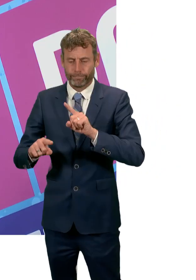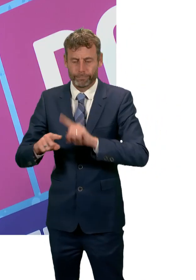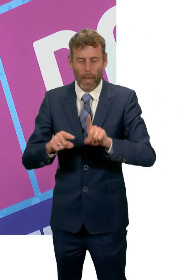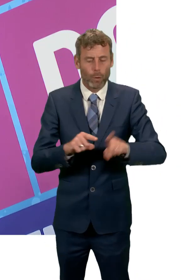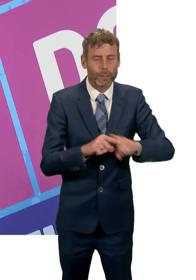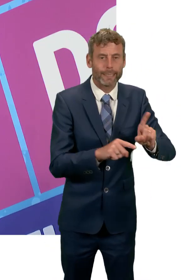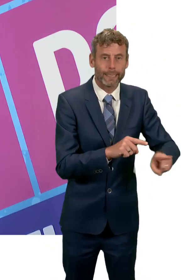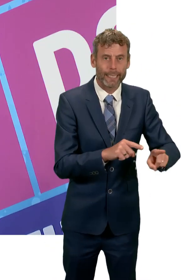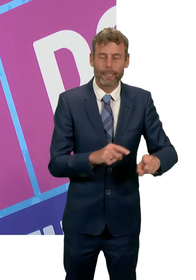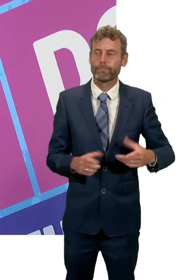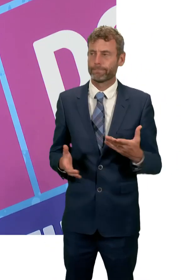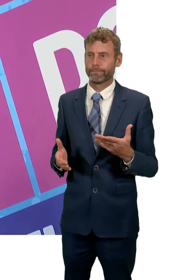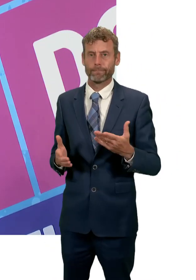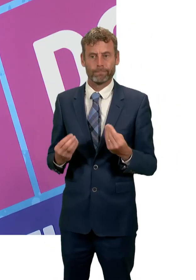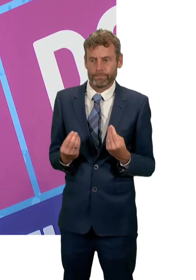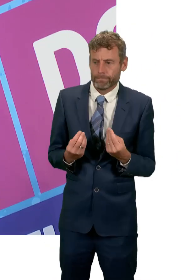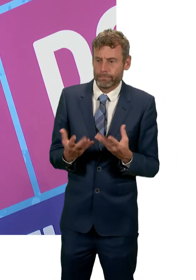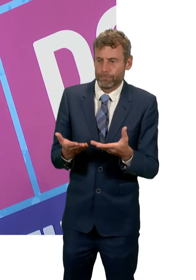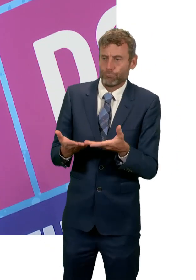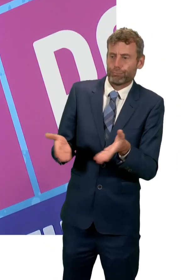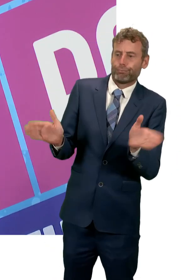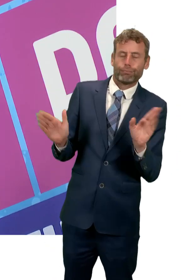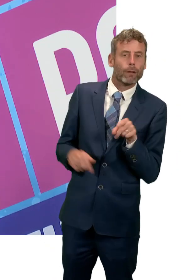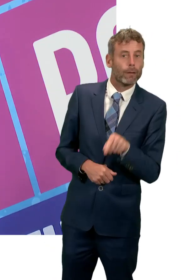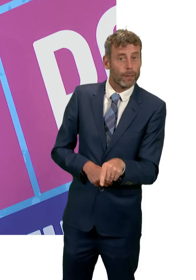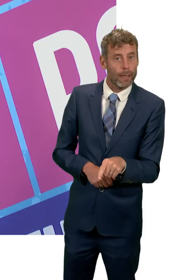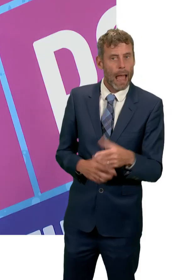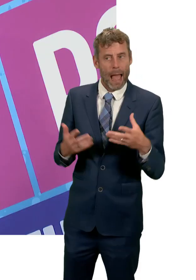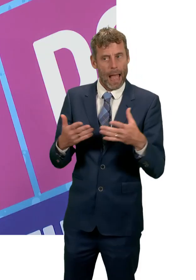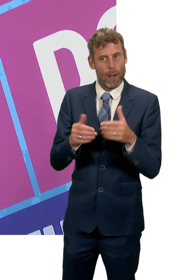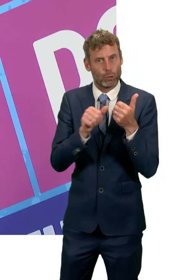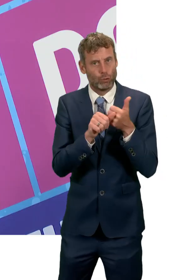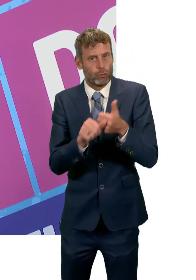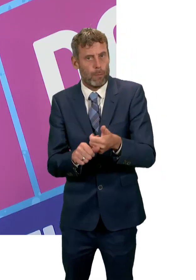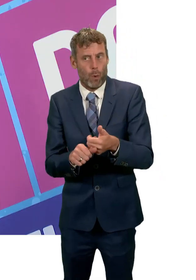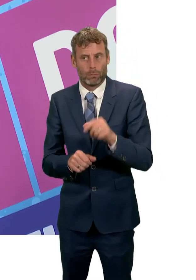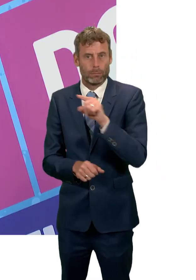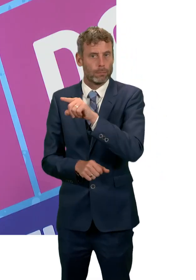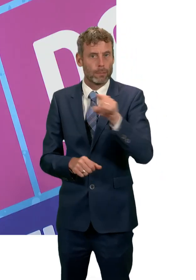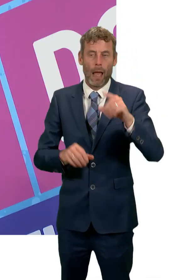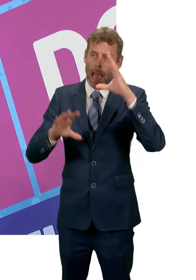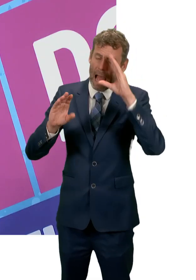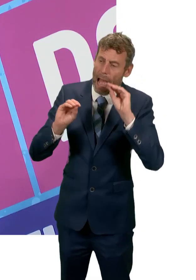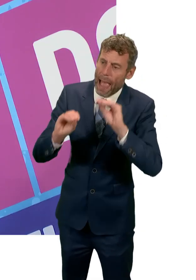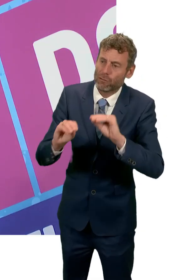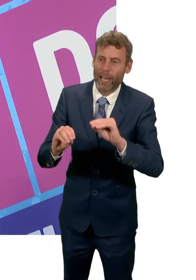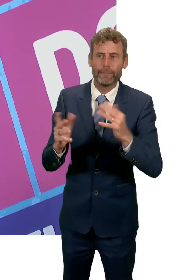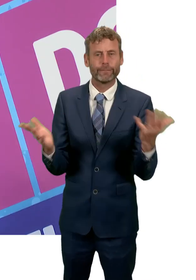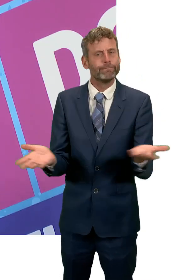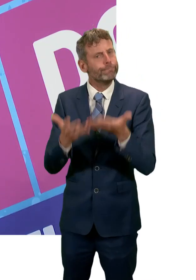access, things that we need to do to support education, and